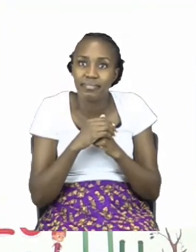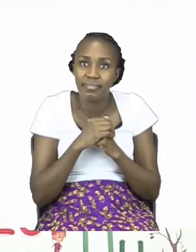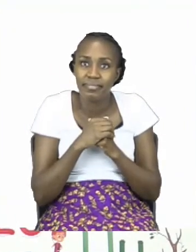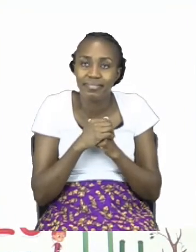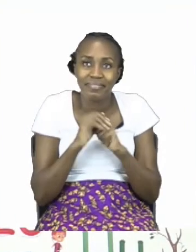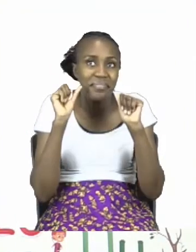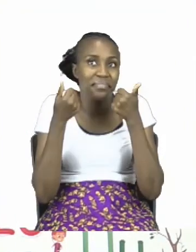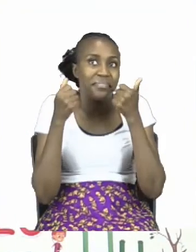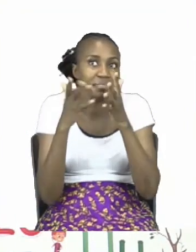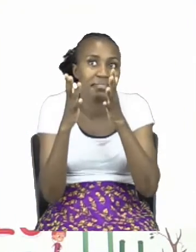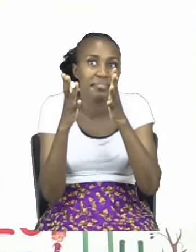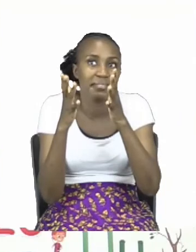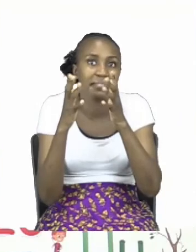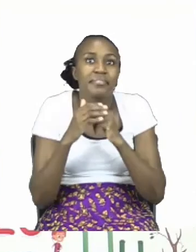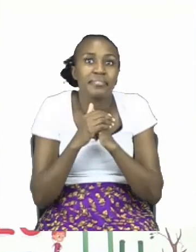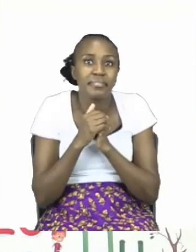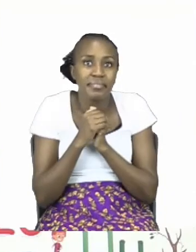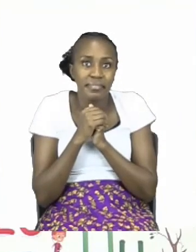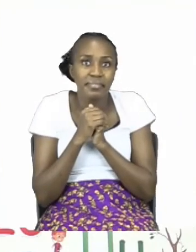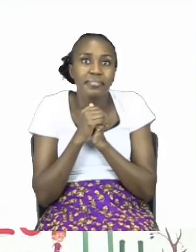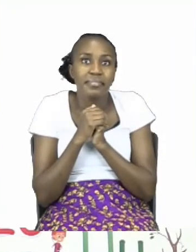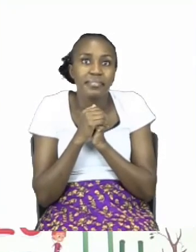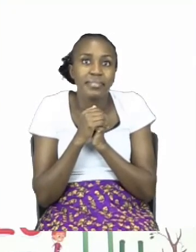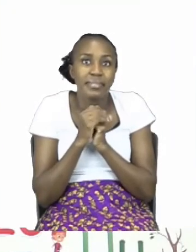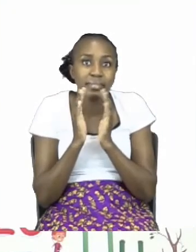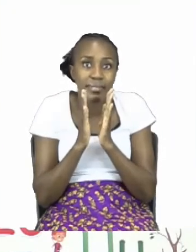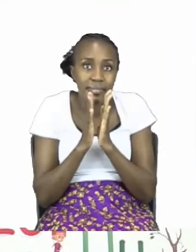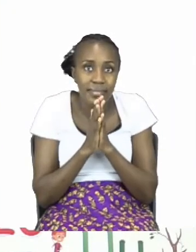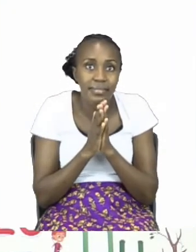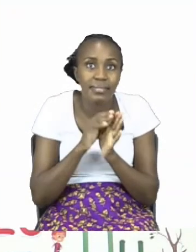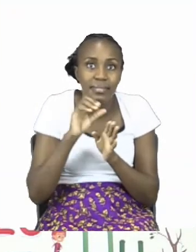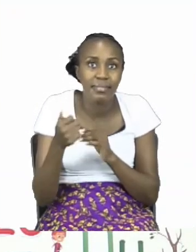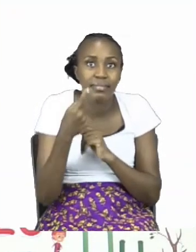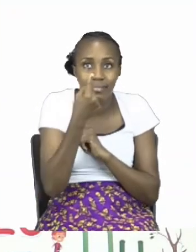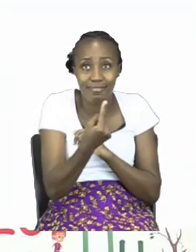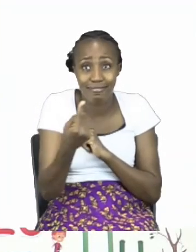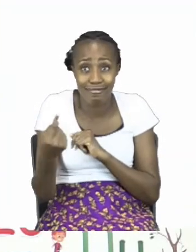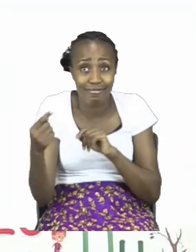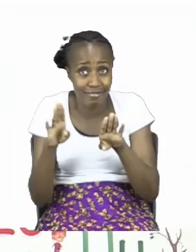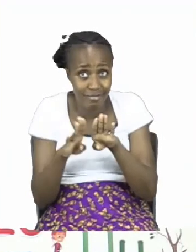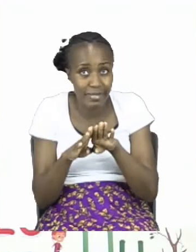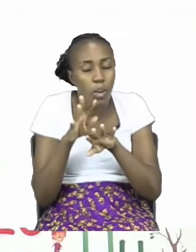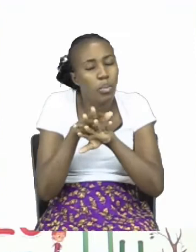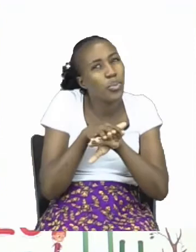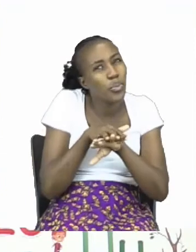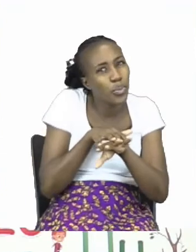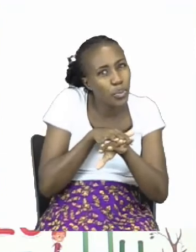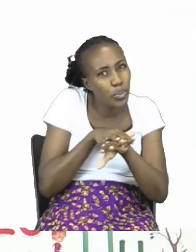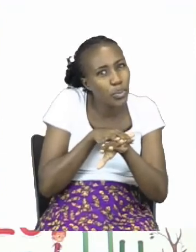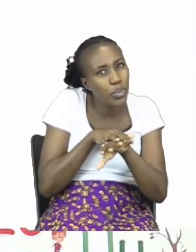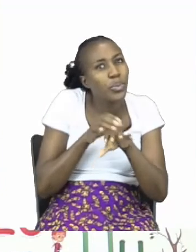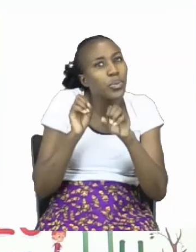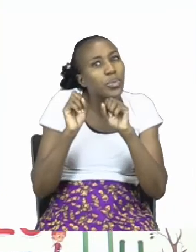Good job, everyone. Now I want you to please do the rest of the exercise by yourself. Remember to take your time and make sure you